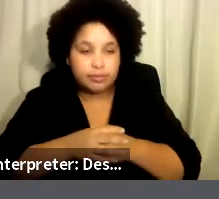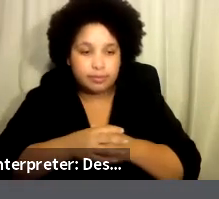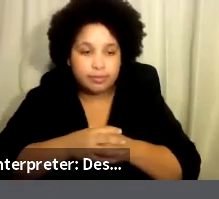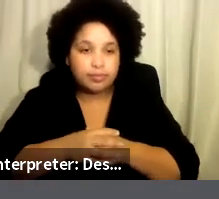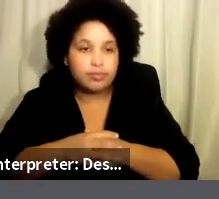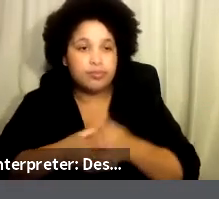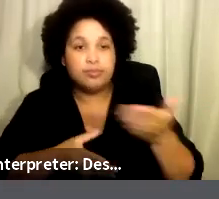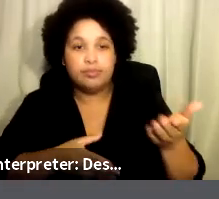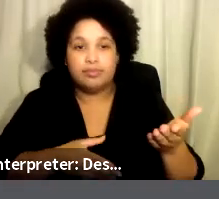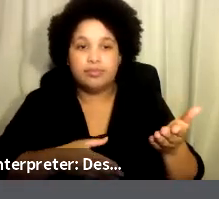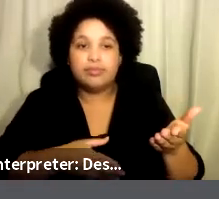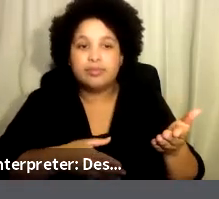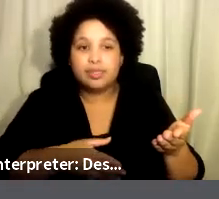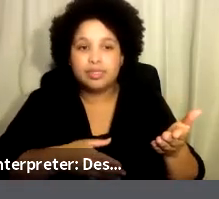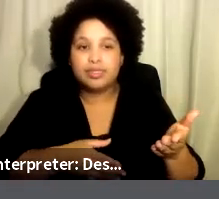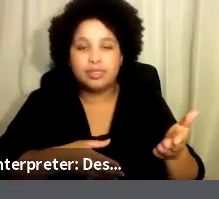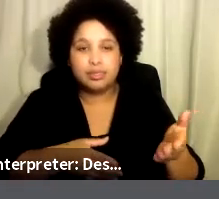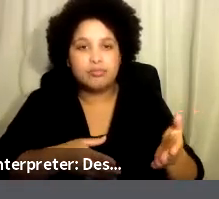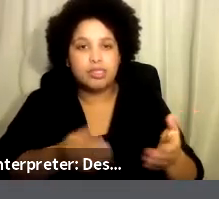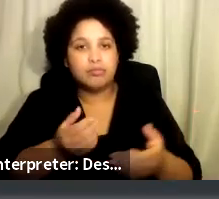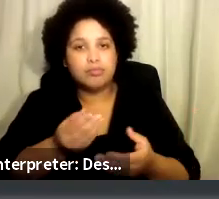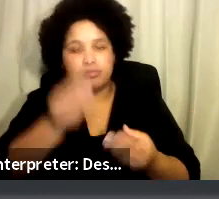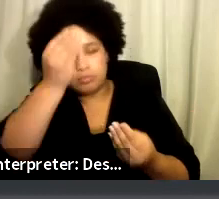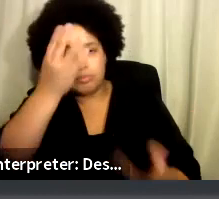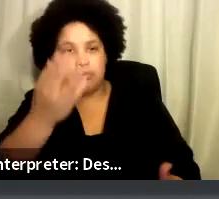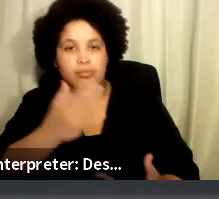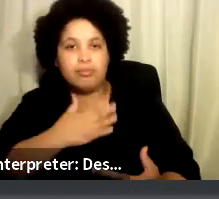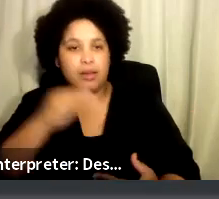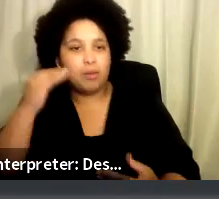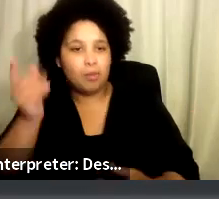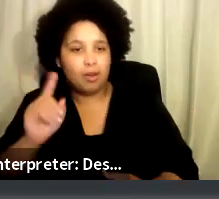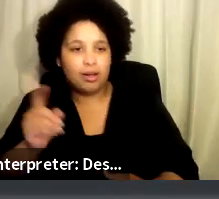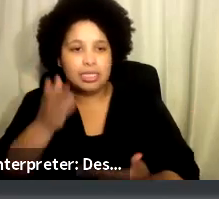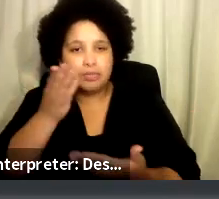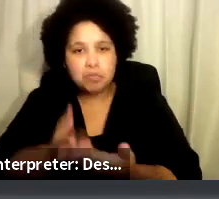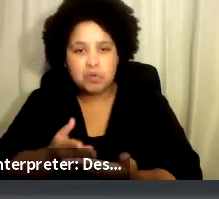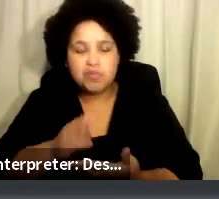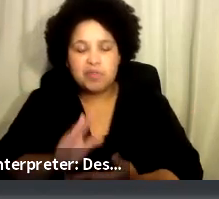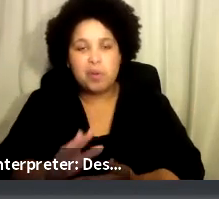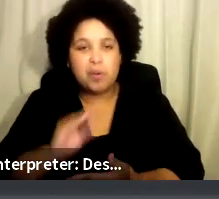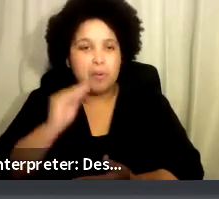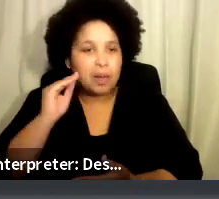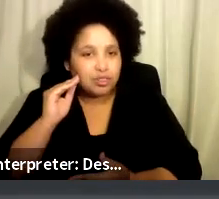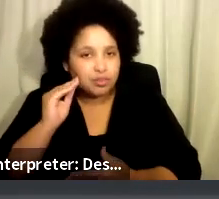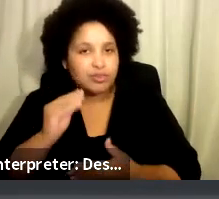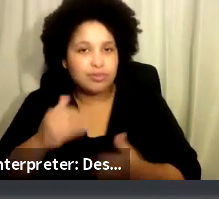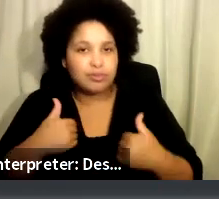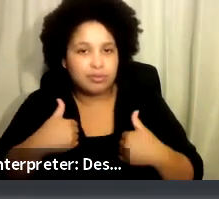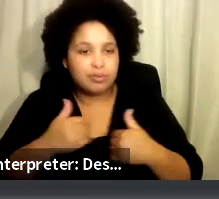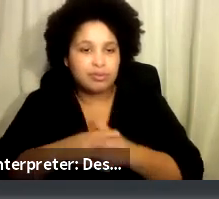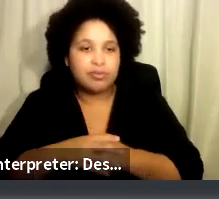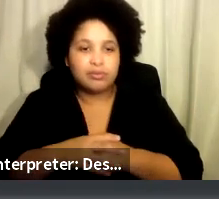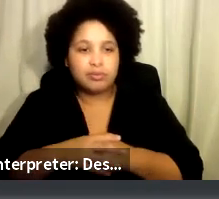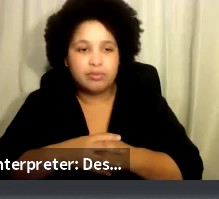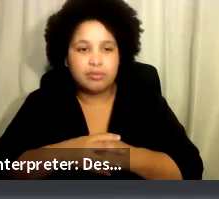Then this is a declaration of residency. This is going to be attached with whatever proof of residency you bring. And